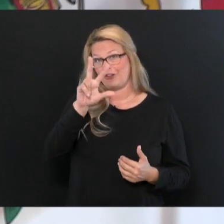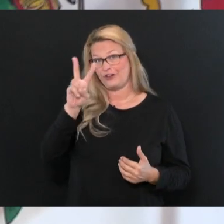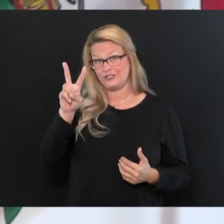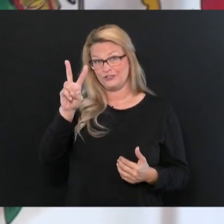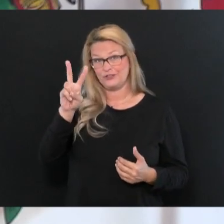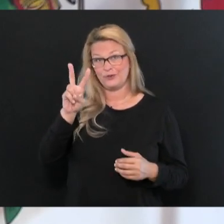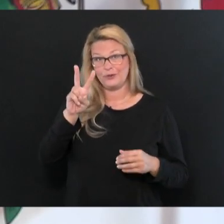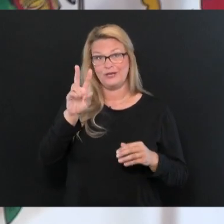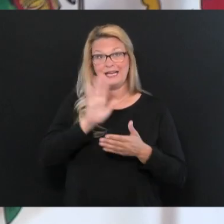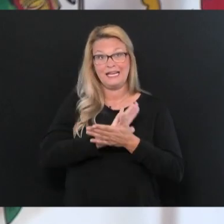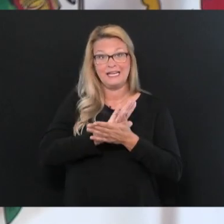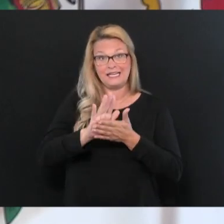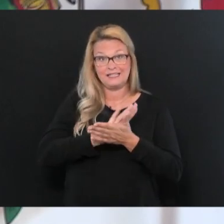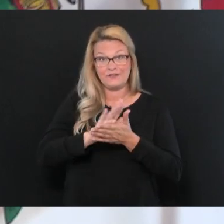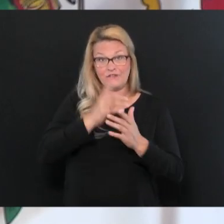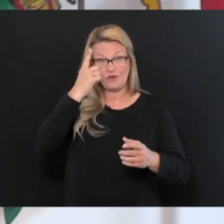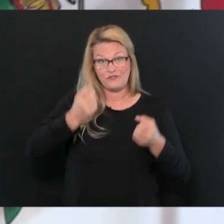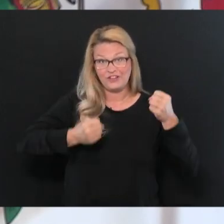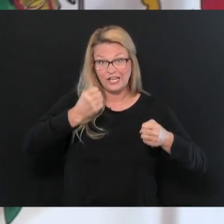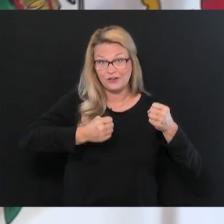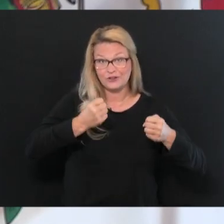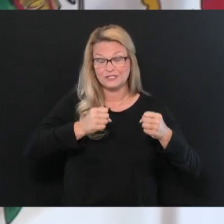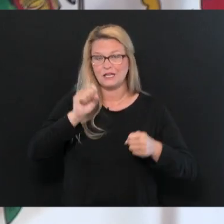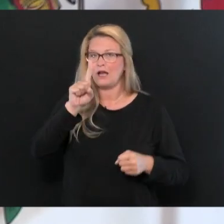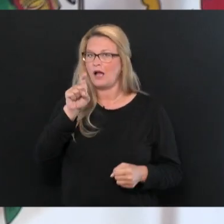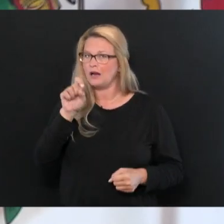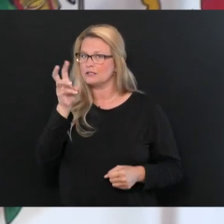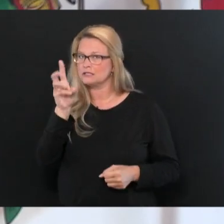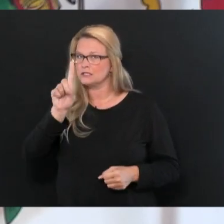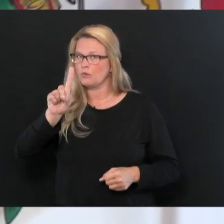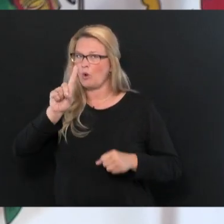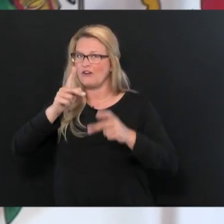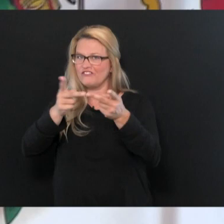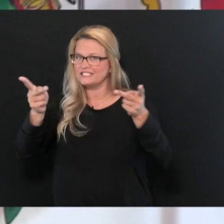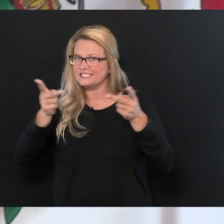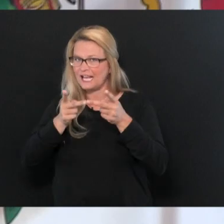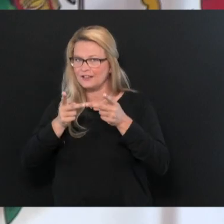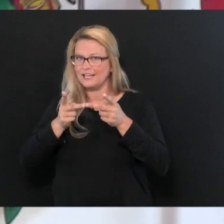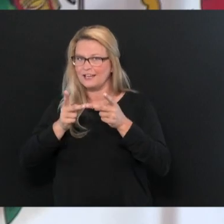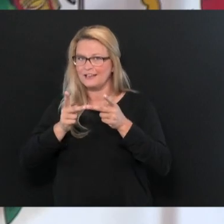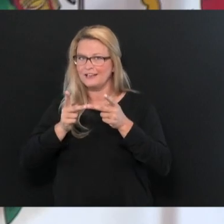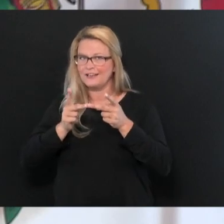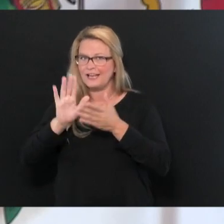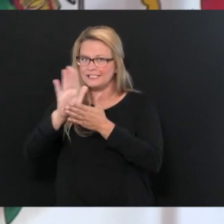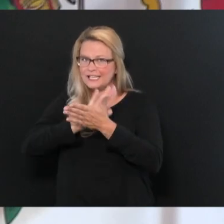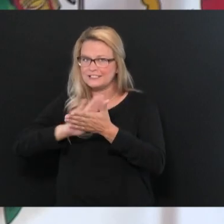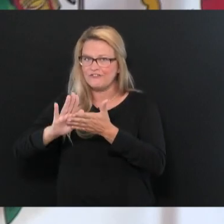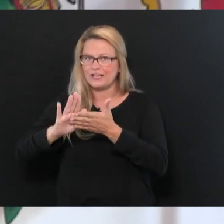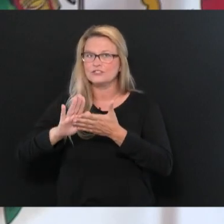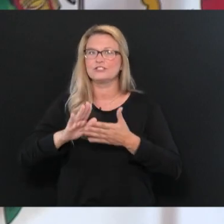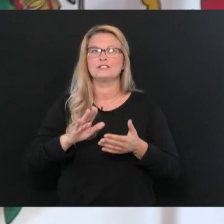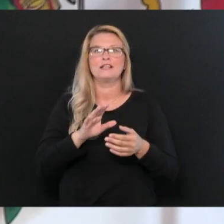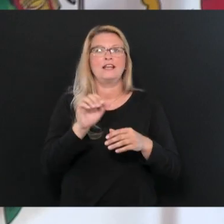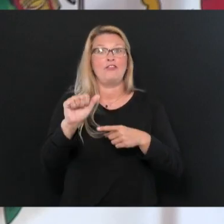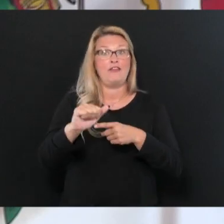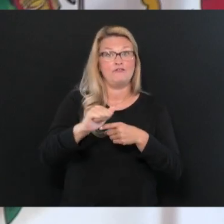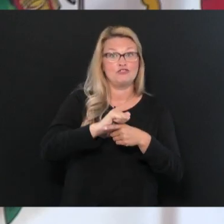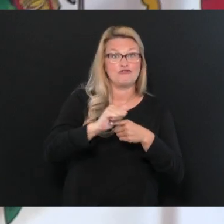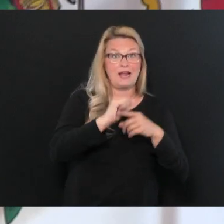632 vehicle disinfections and 161 facility disinfections. They've